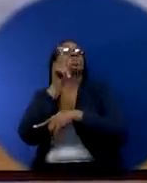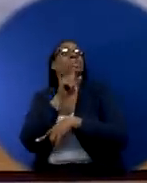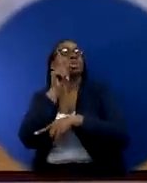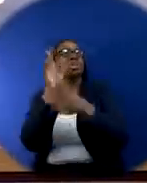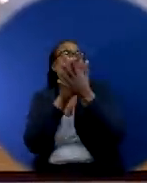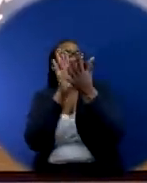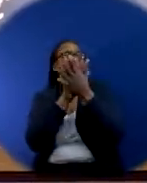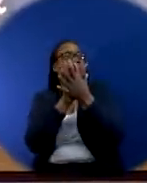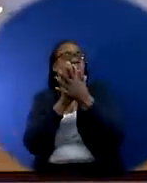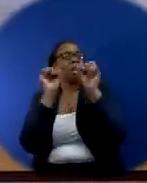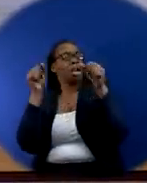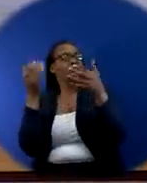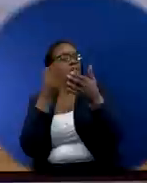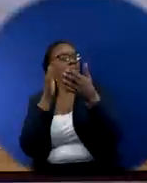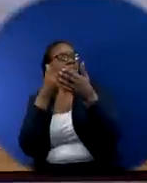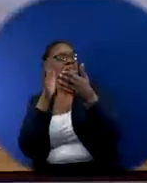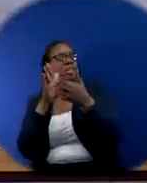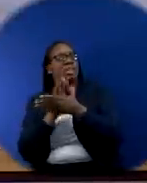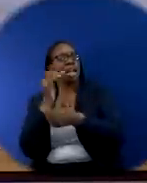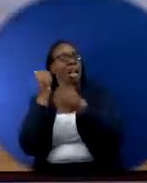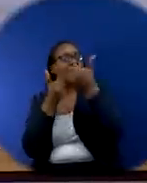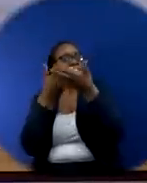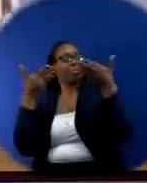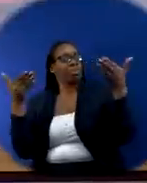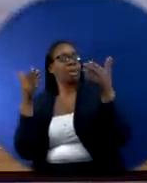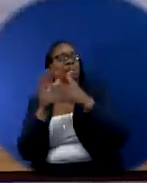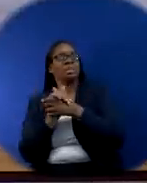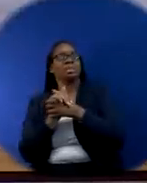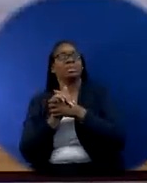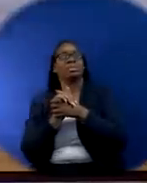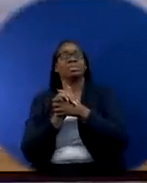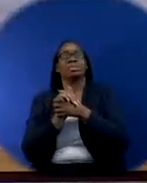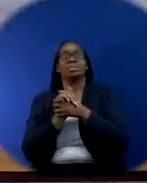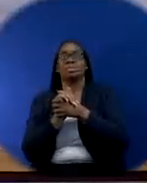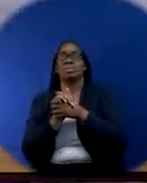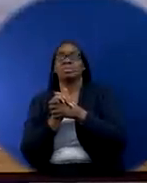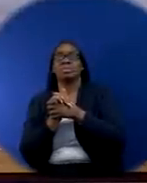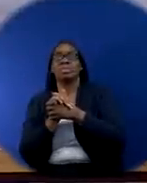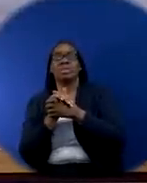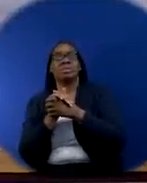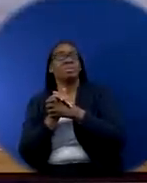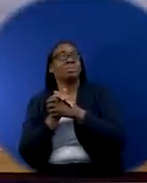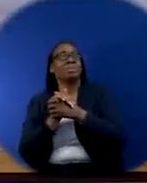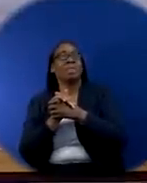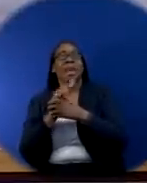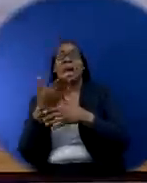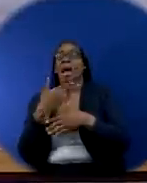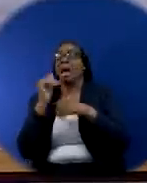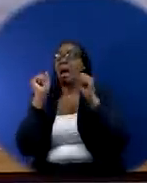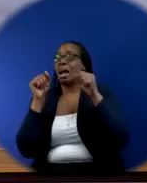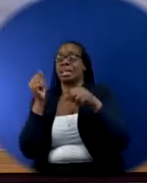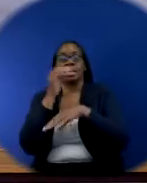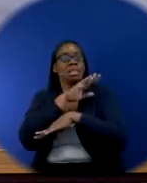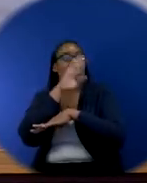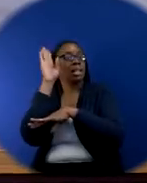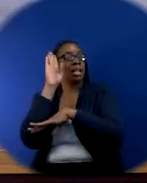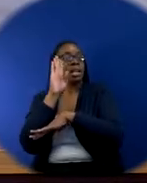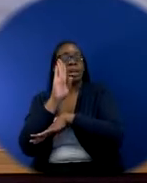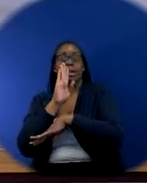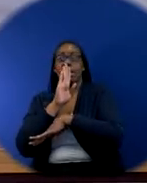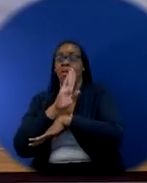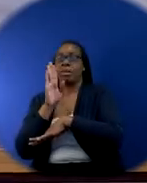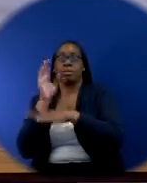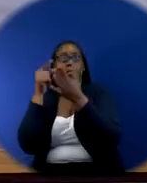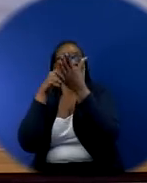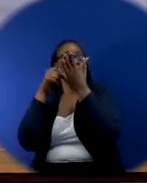Can you sing that right quickly? Everybody, I can never repay you. Let's sing together. I can